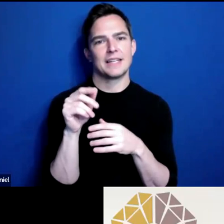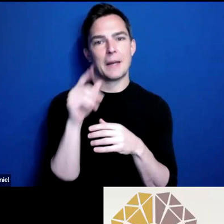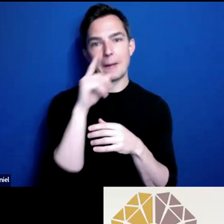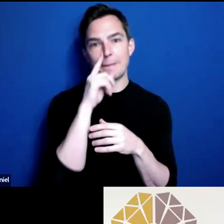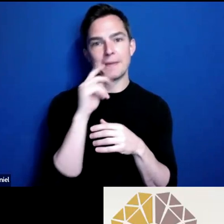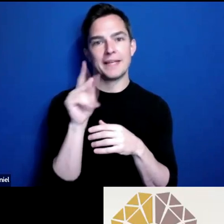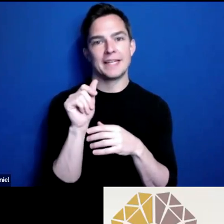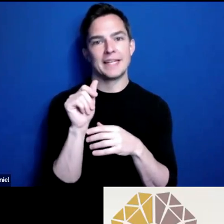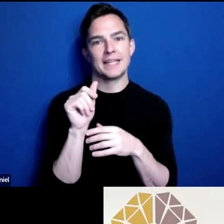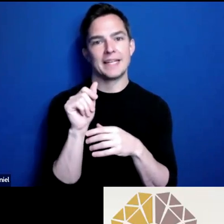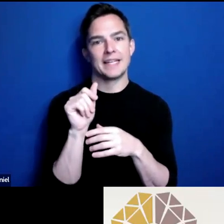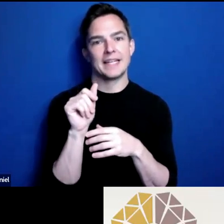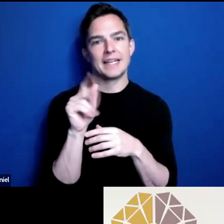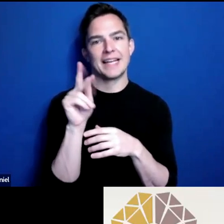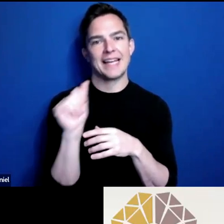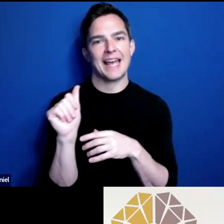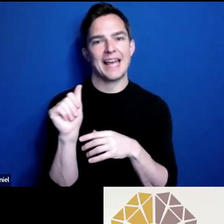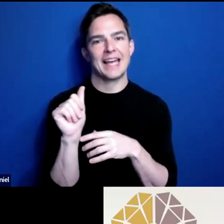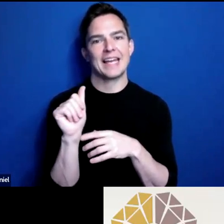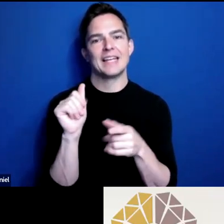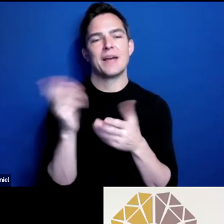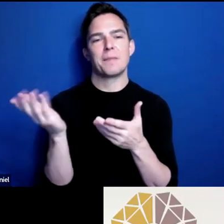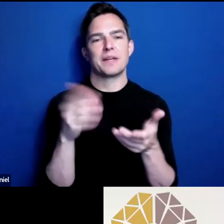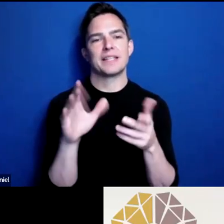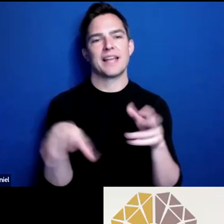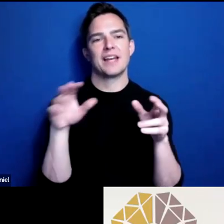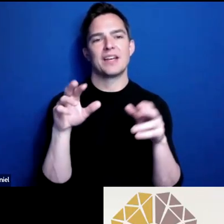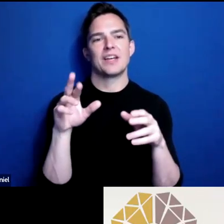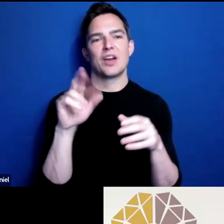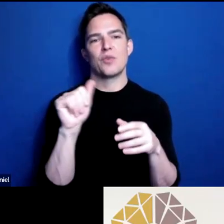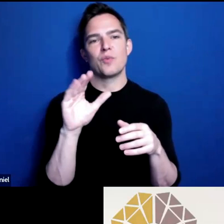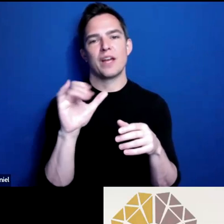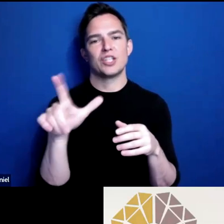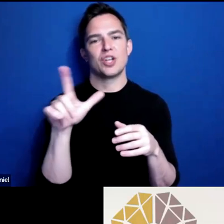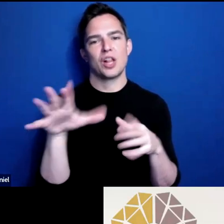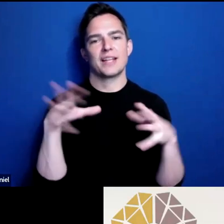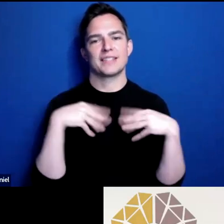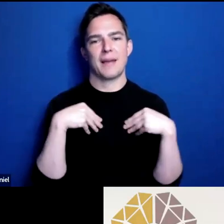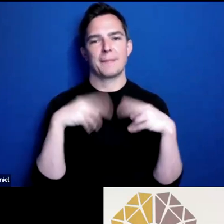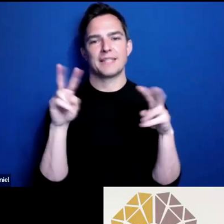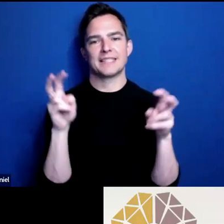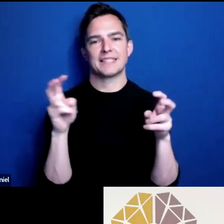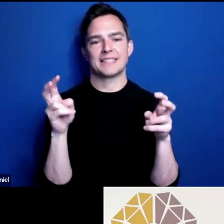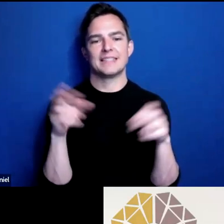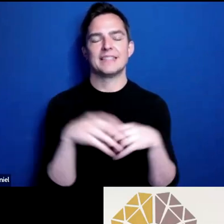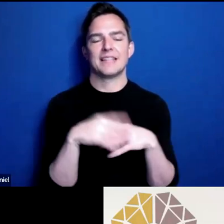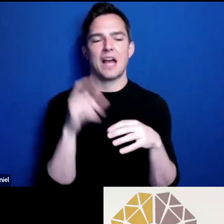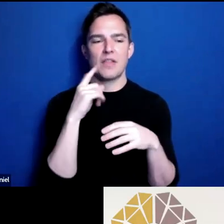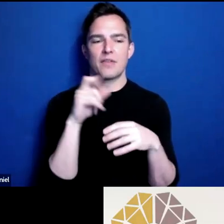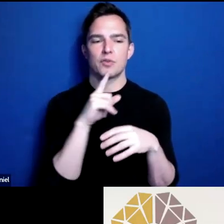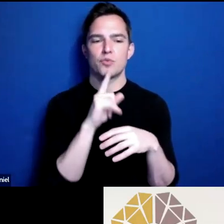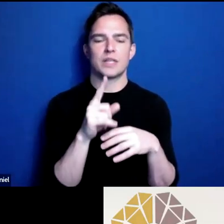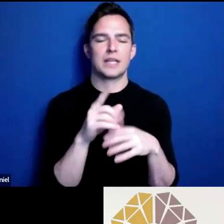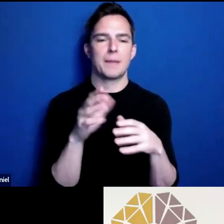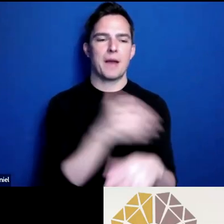everybody who said what, bringing in the racial acceptance. I thought that was so powerful. And when